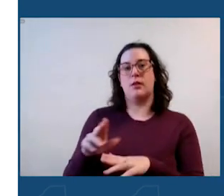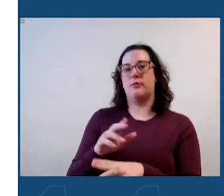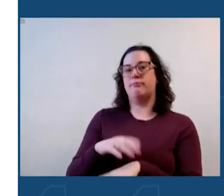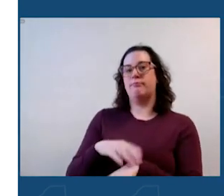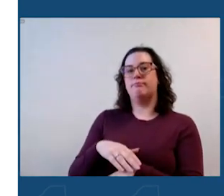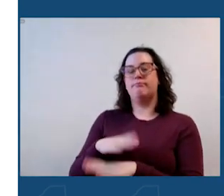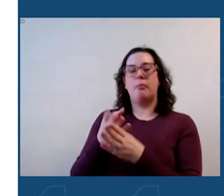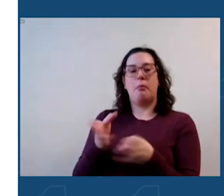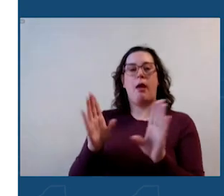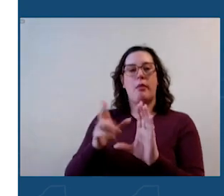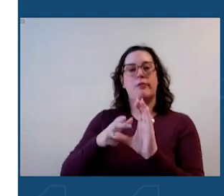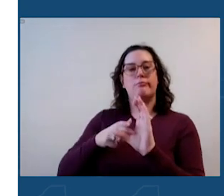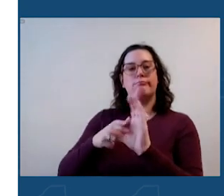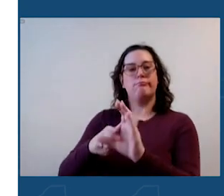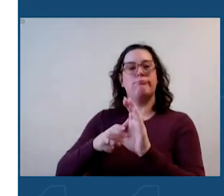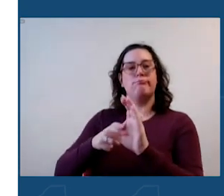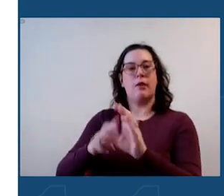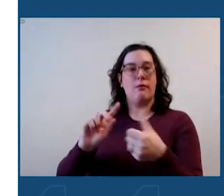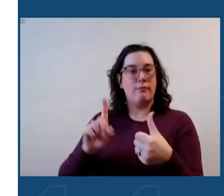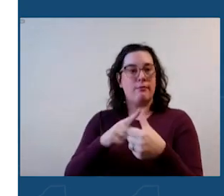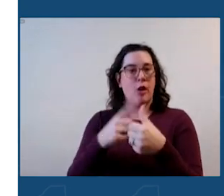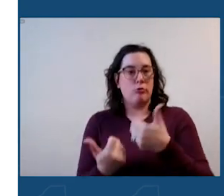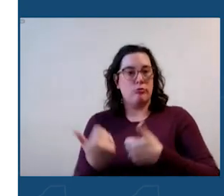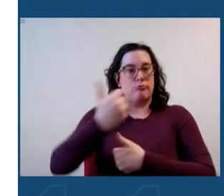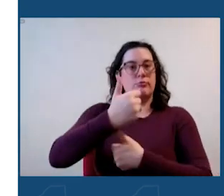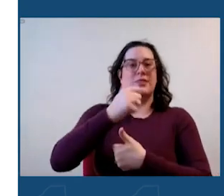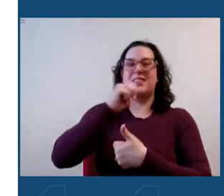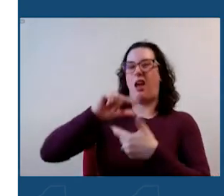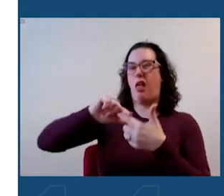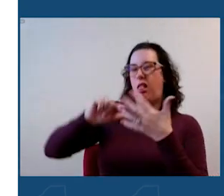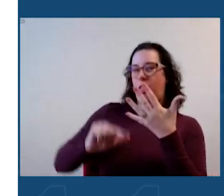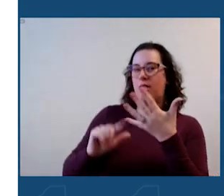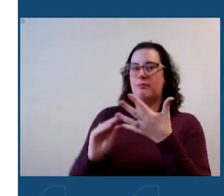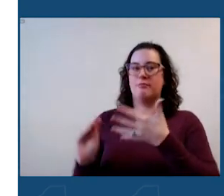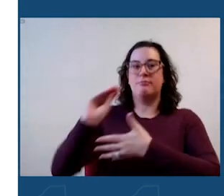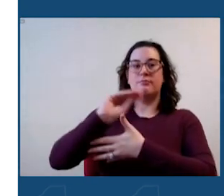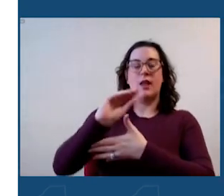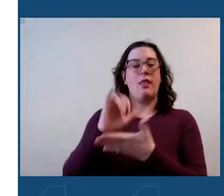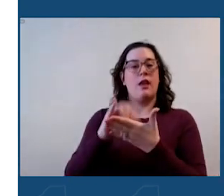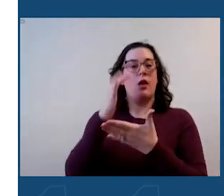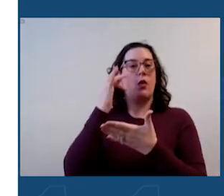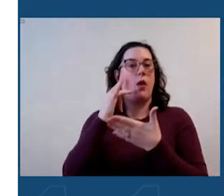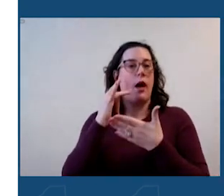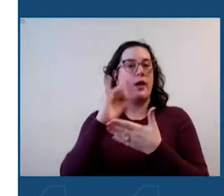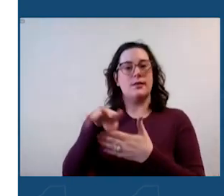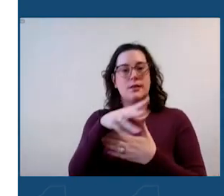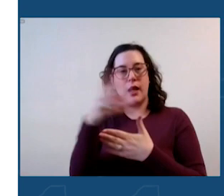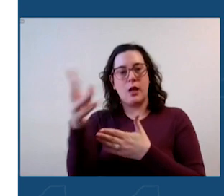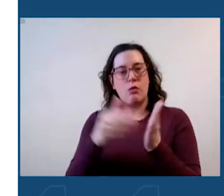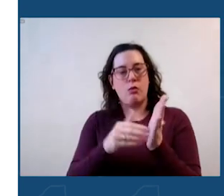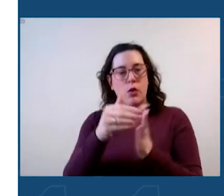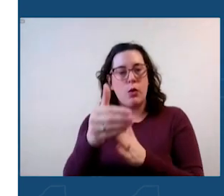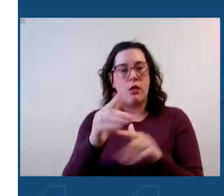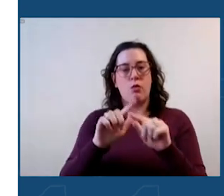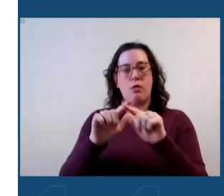inferior option. And that's why increasing schedules, frequency, and reliability across the entire railroad is so